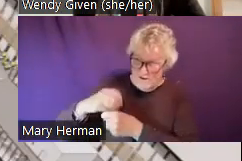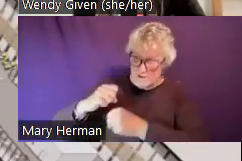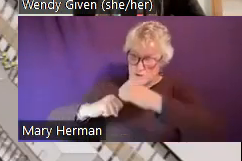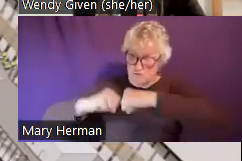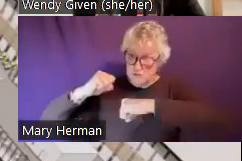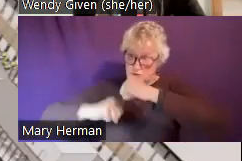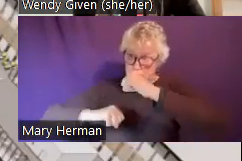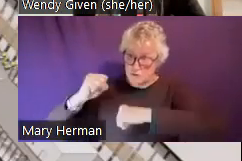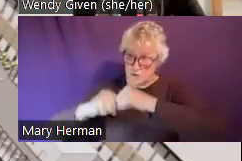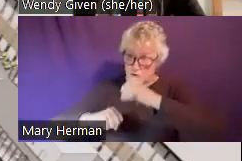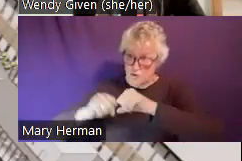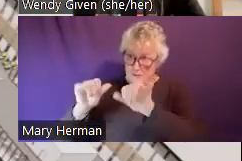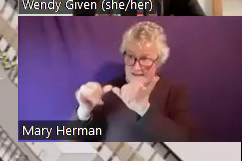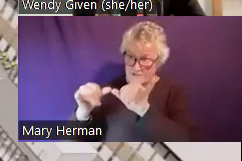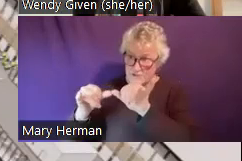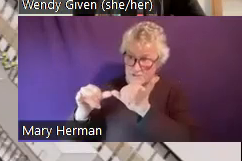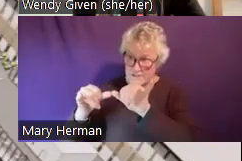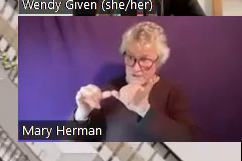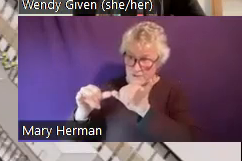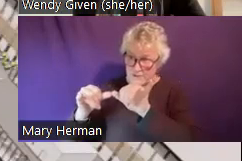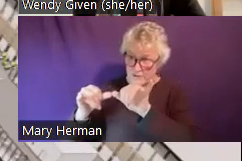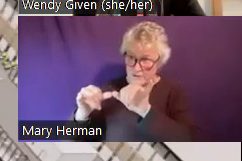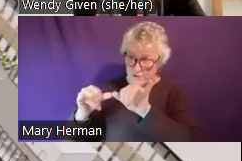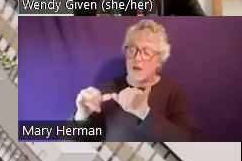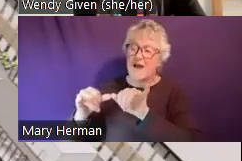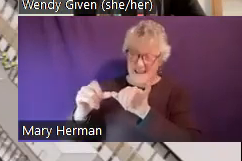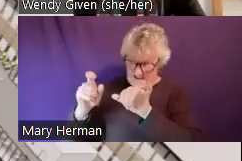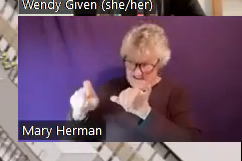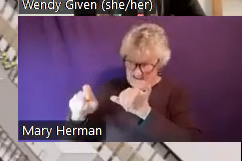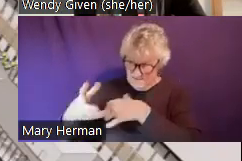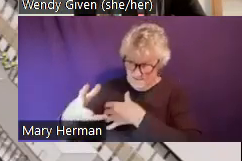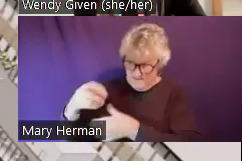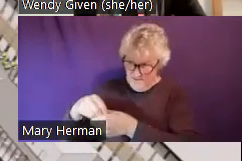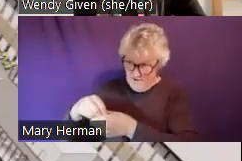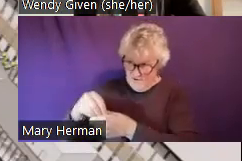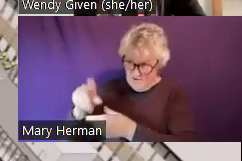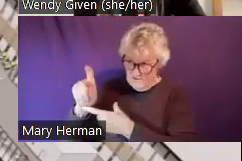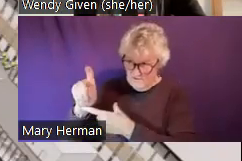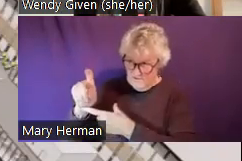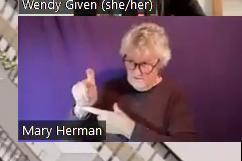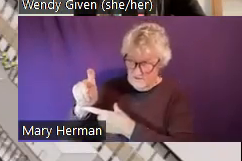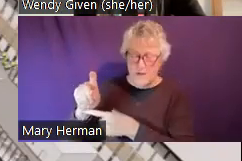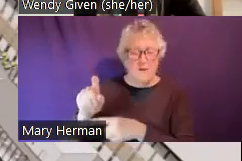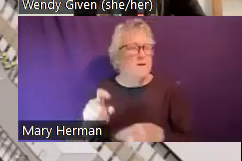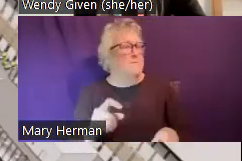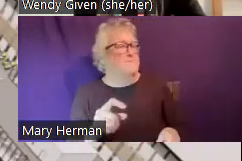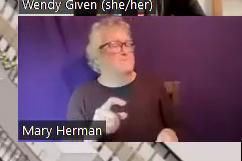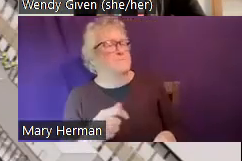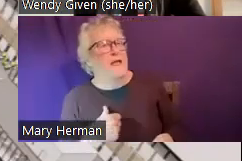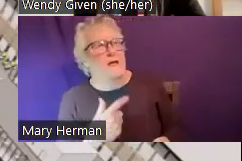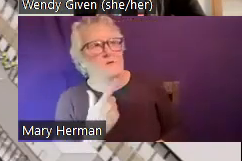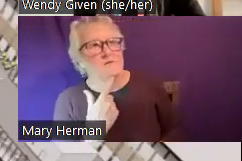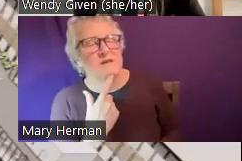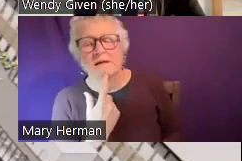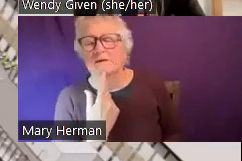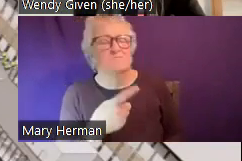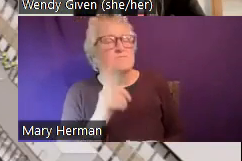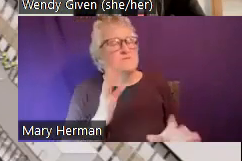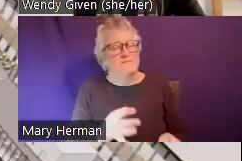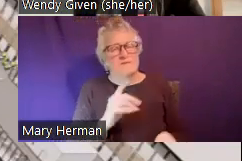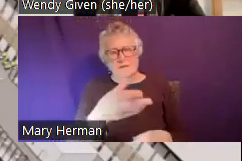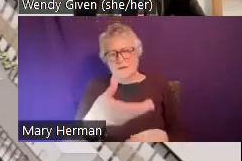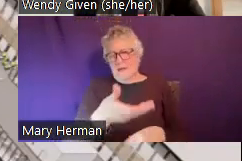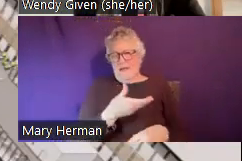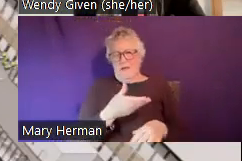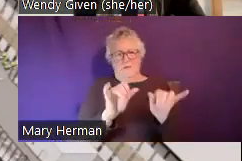could definitely hire your engineer after the project is awarded. Yeah. And in terms of